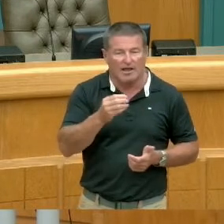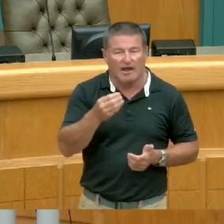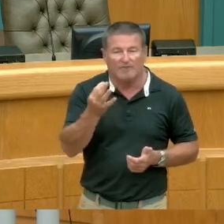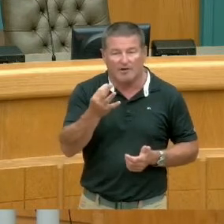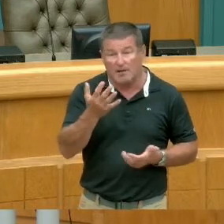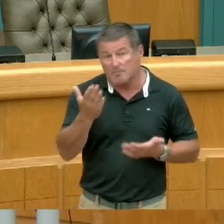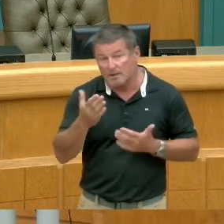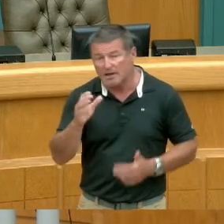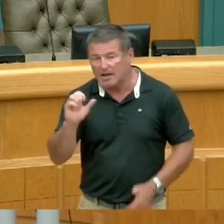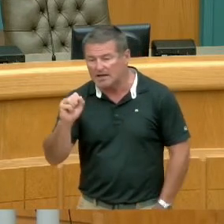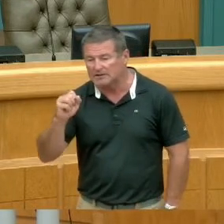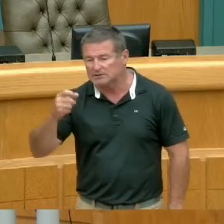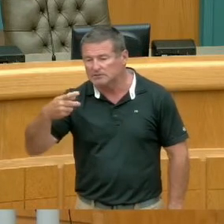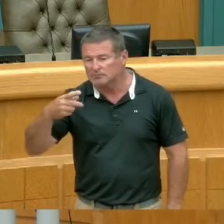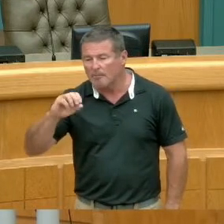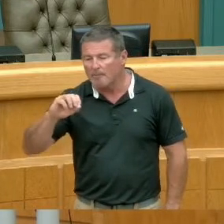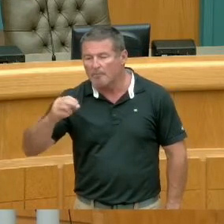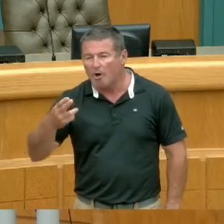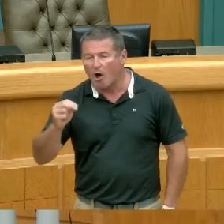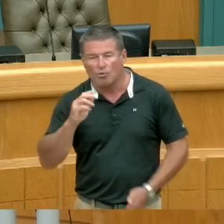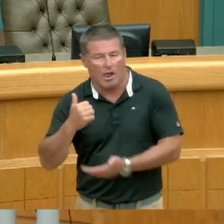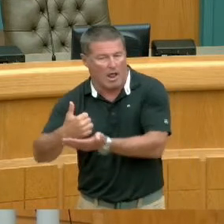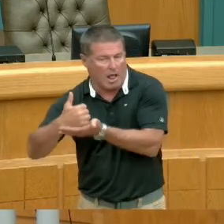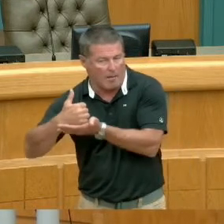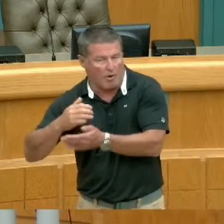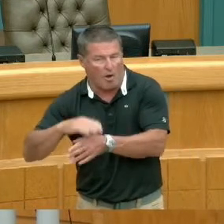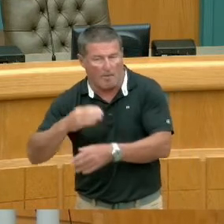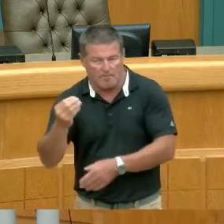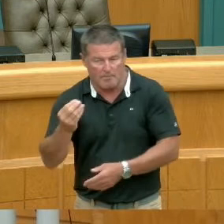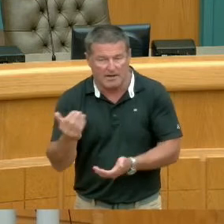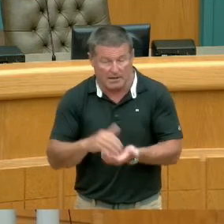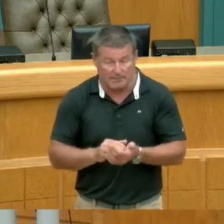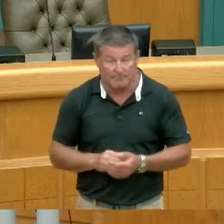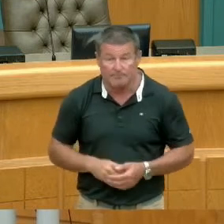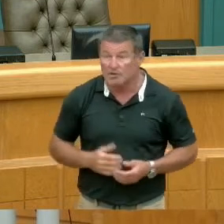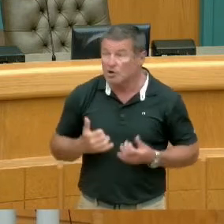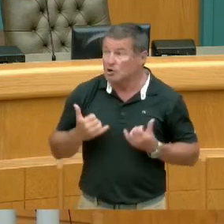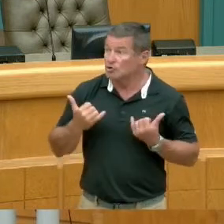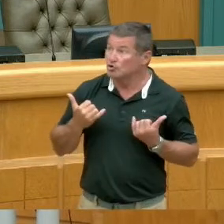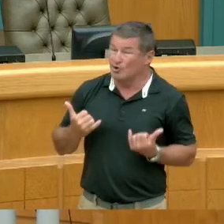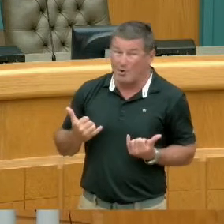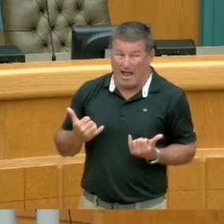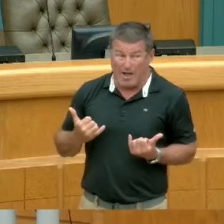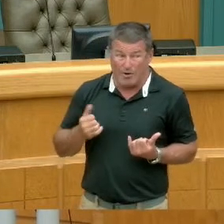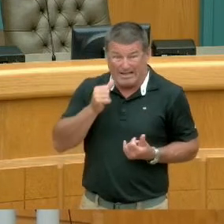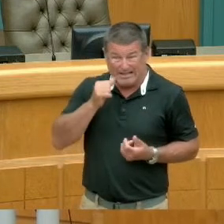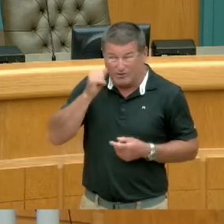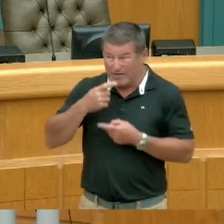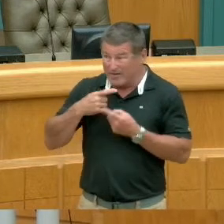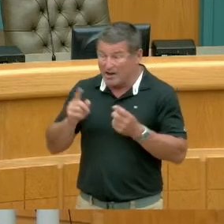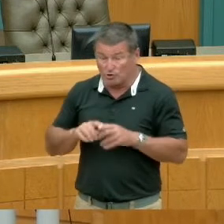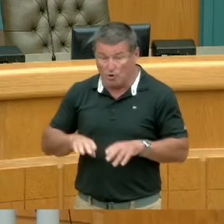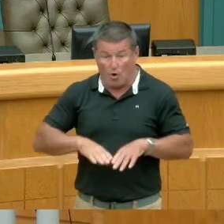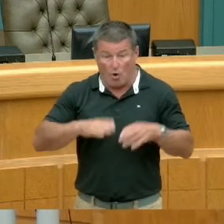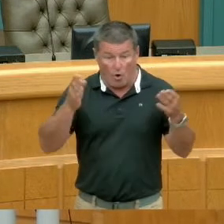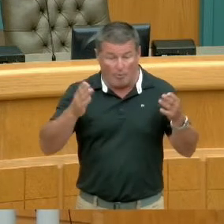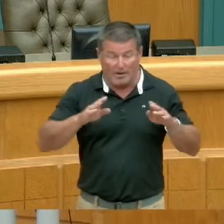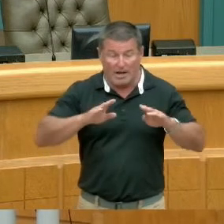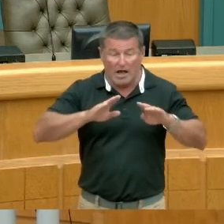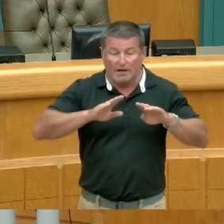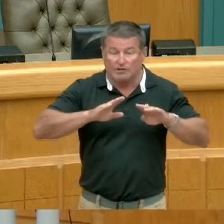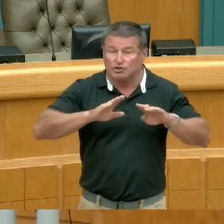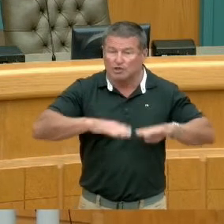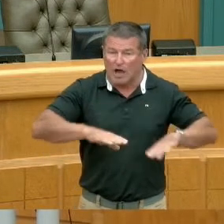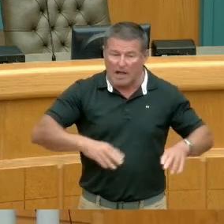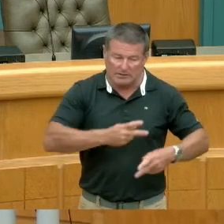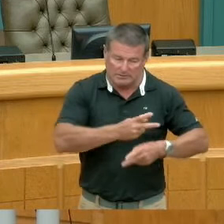on Monday. With the reopening of child care centers and youth clubs yesterday, it's an appropriate time to share an